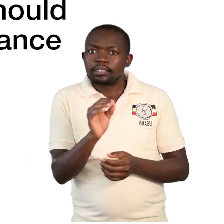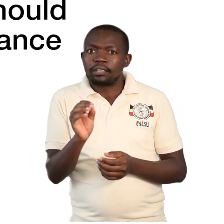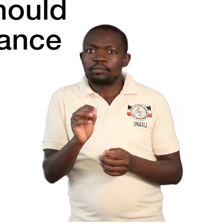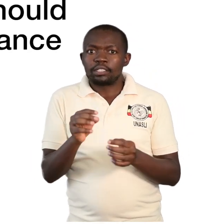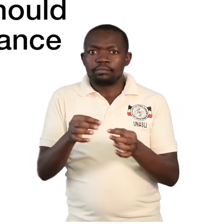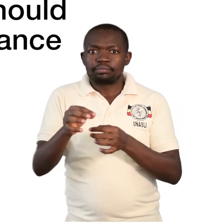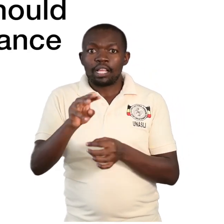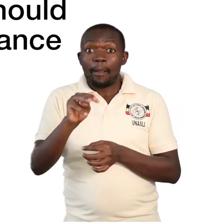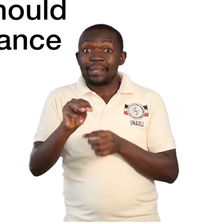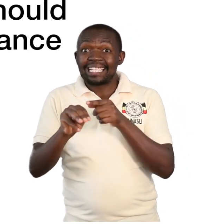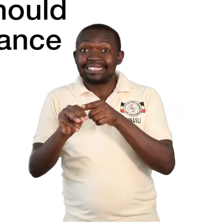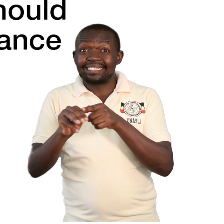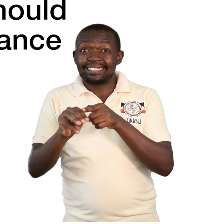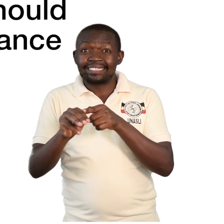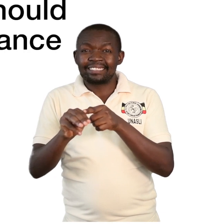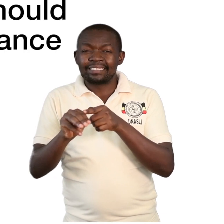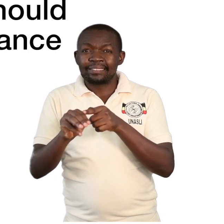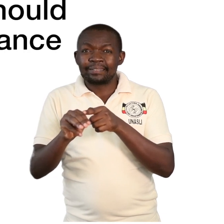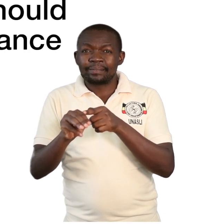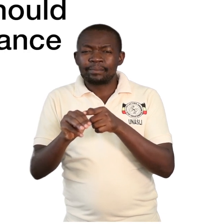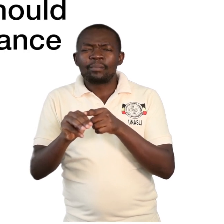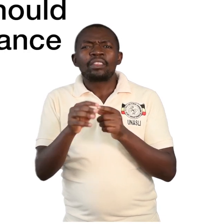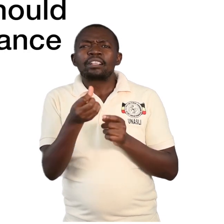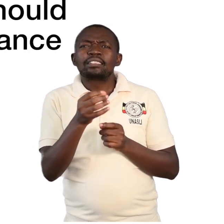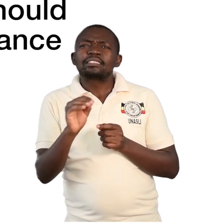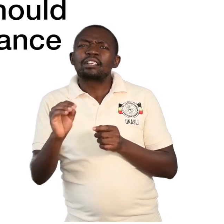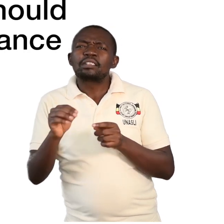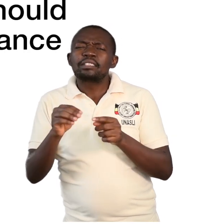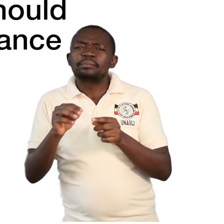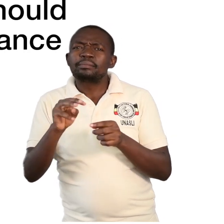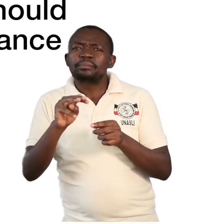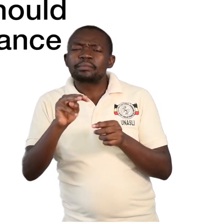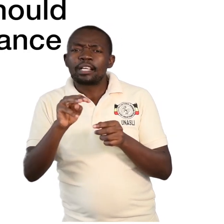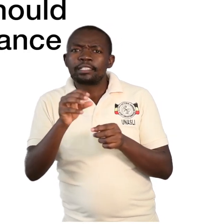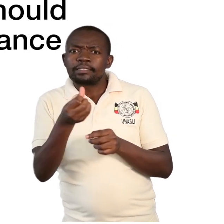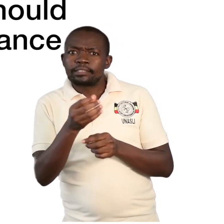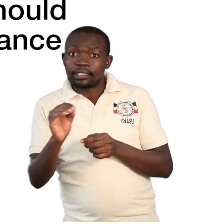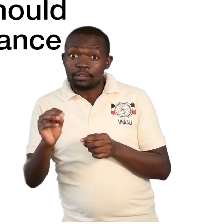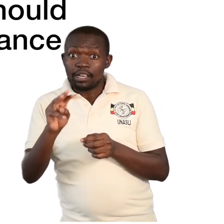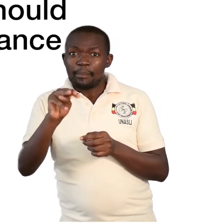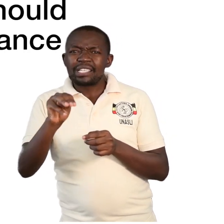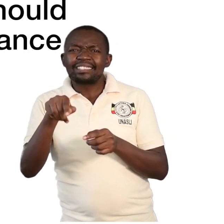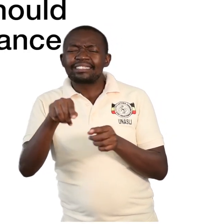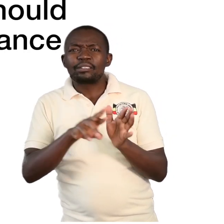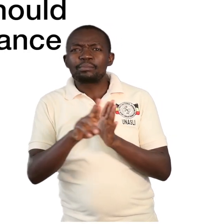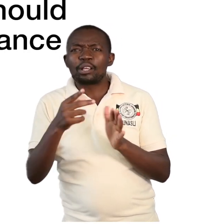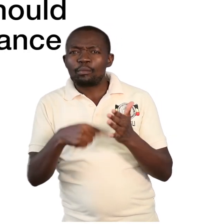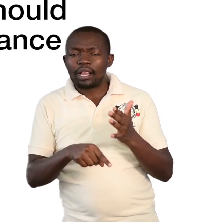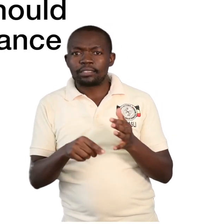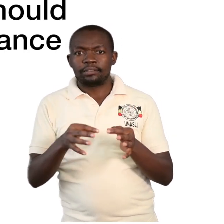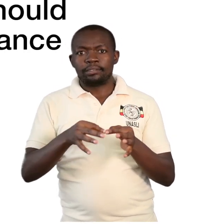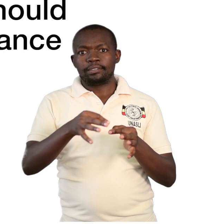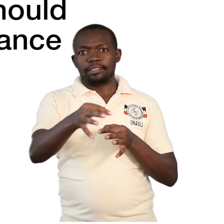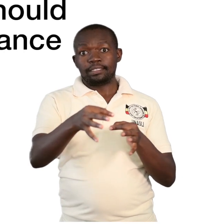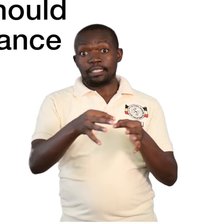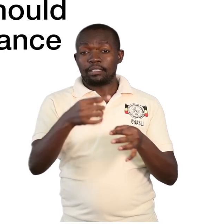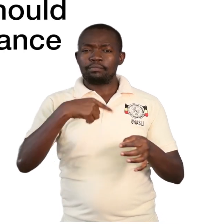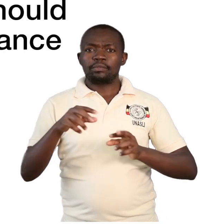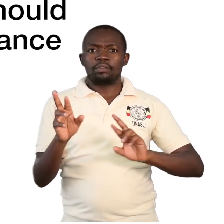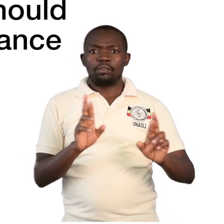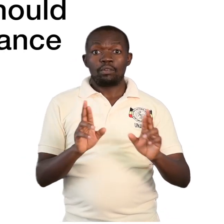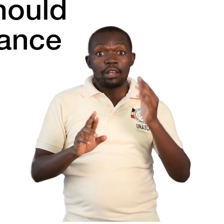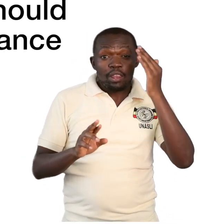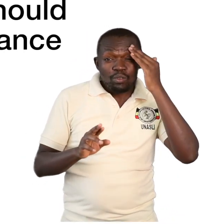What does the 600 meters represent? It represents the distance. So we already know the